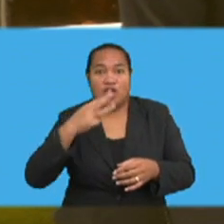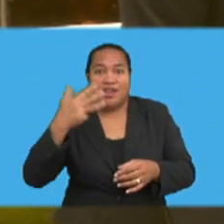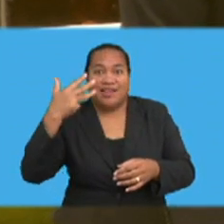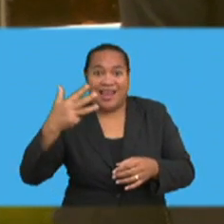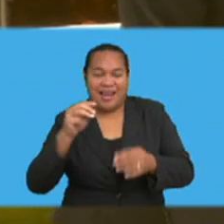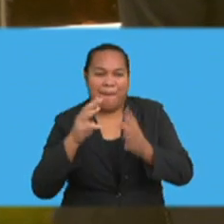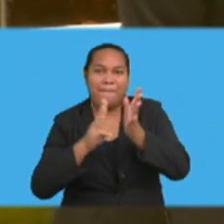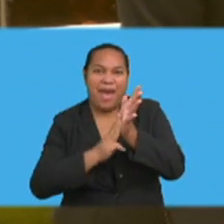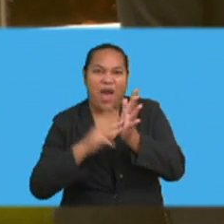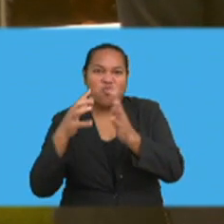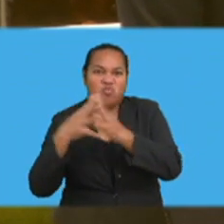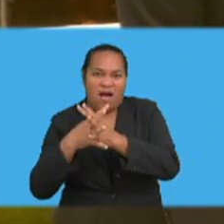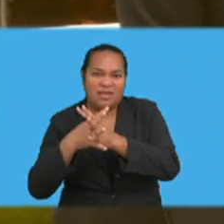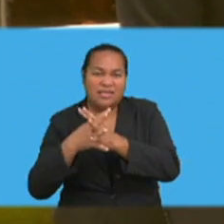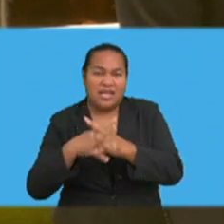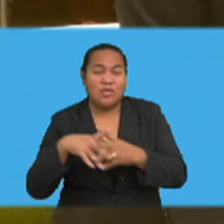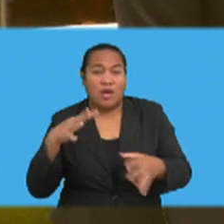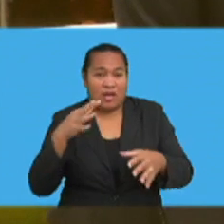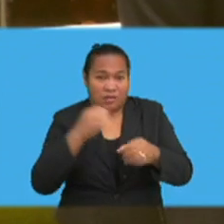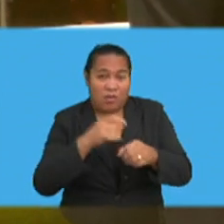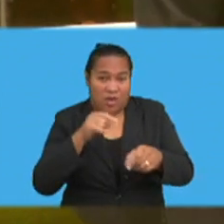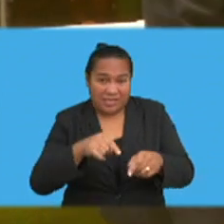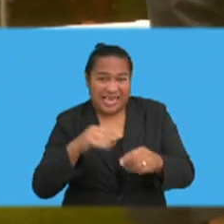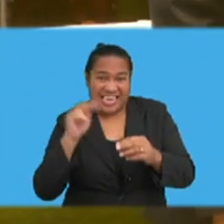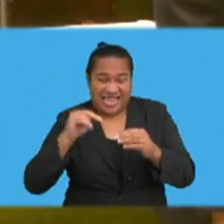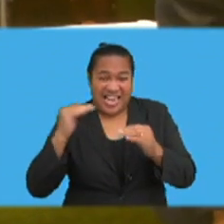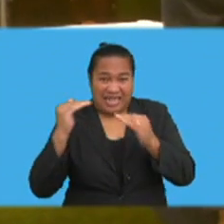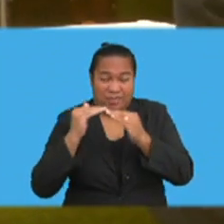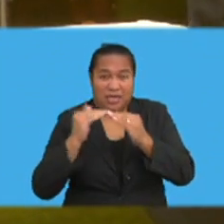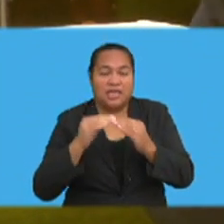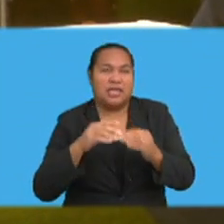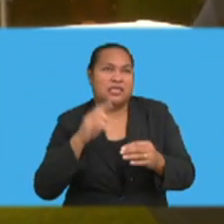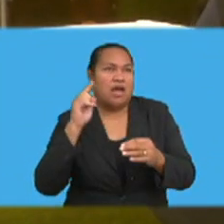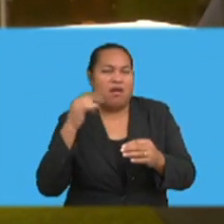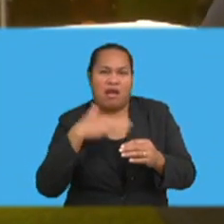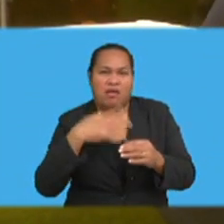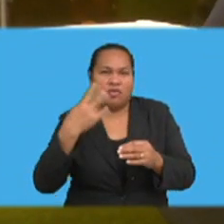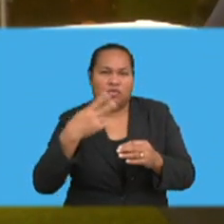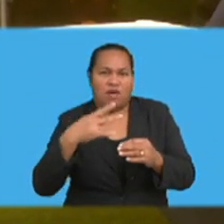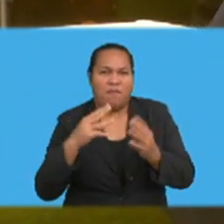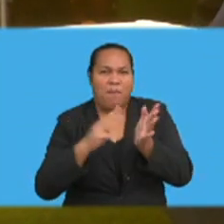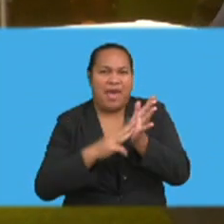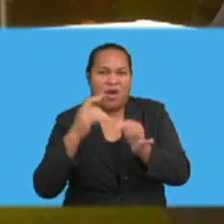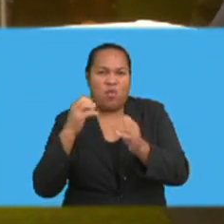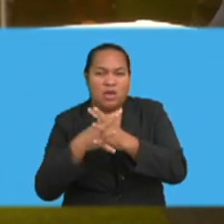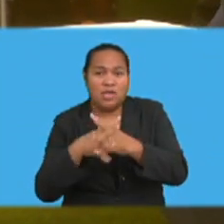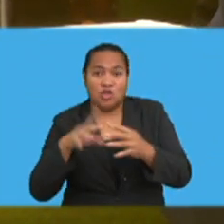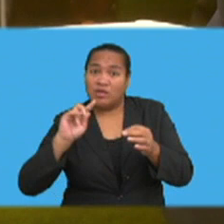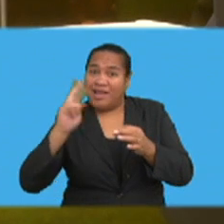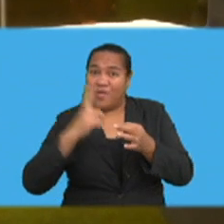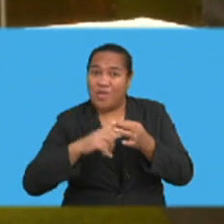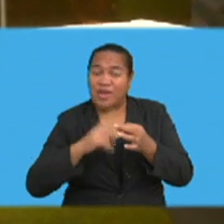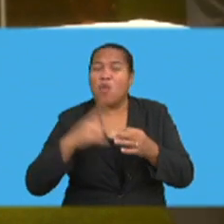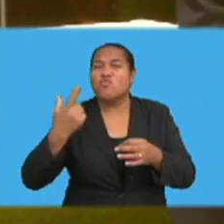maximum total demand or load is 177.12 megawatts. Why are the generators unable to meet the